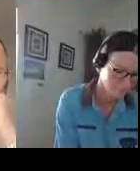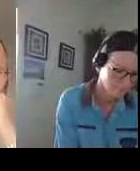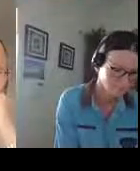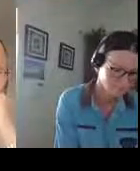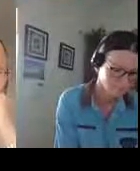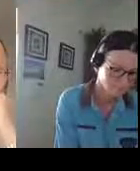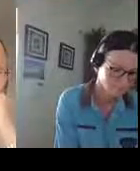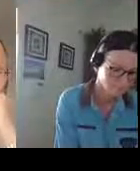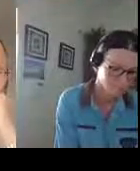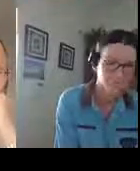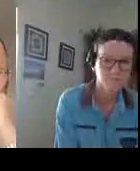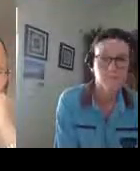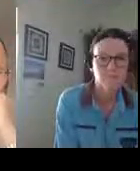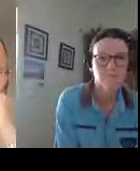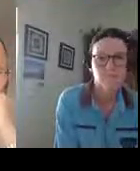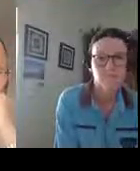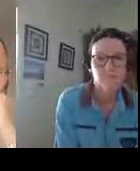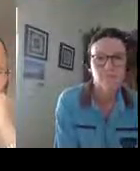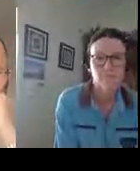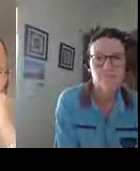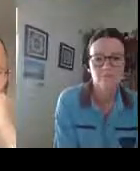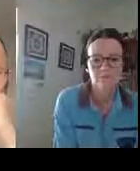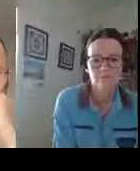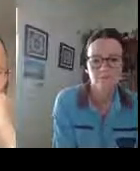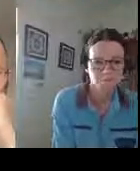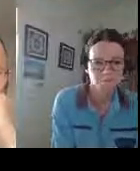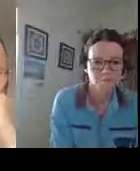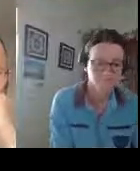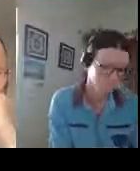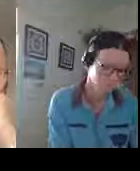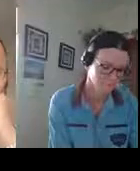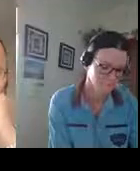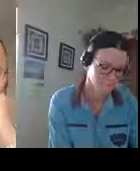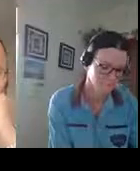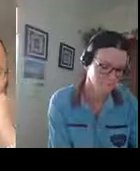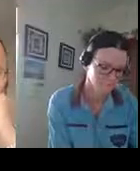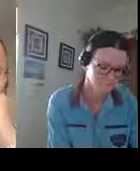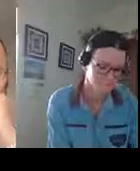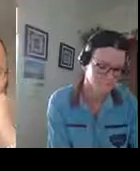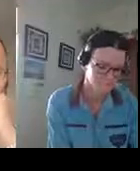Federation, Constructive Energy, Reaqua, and Cotton Australia.